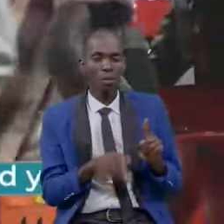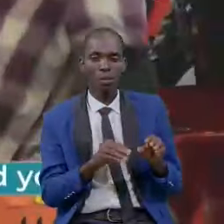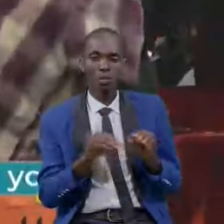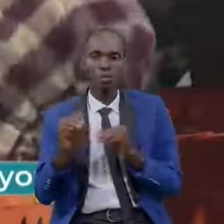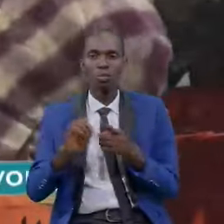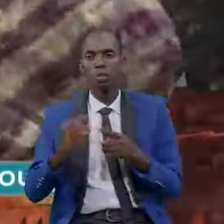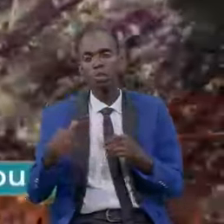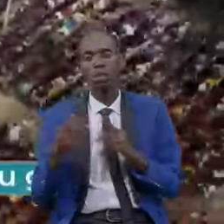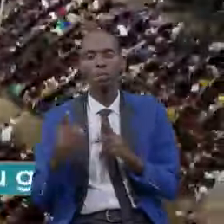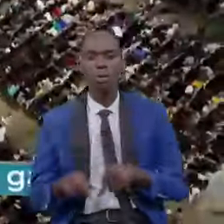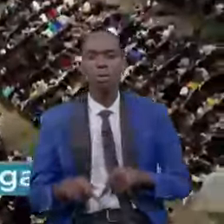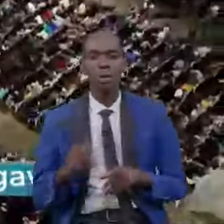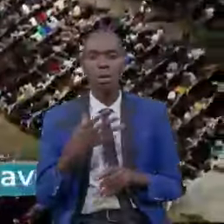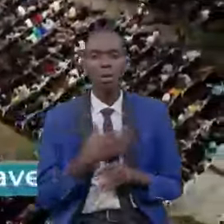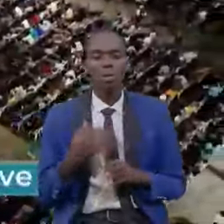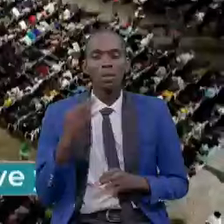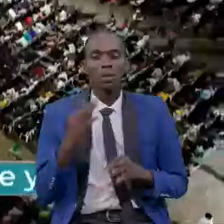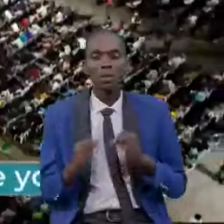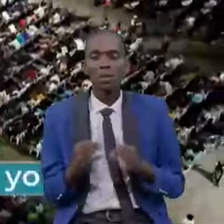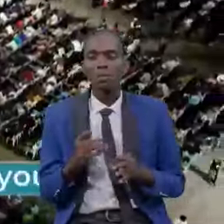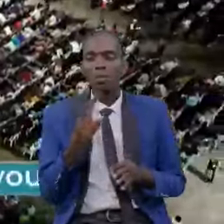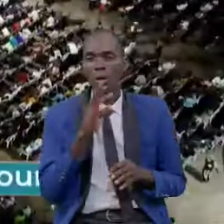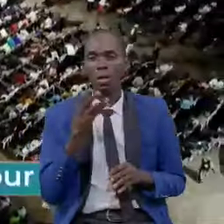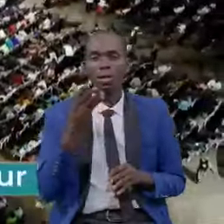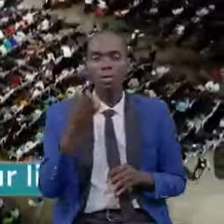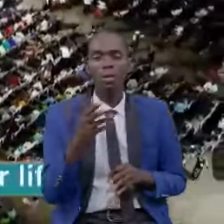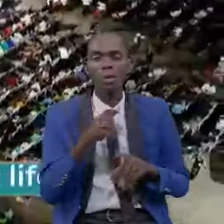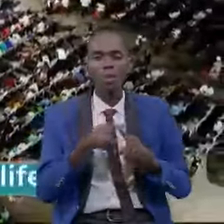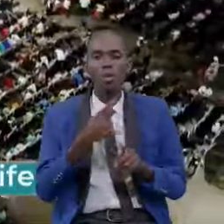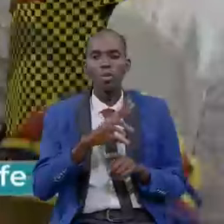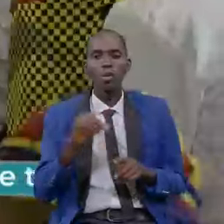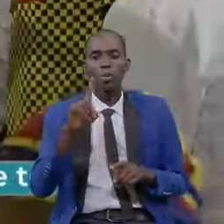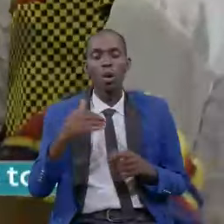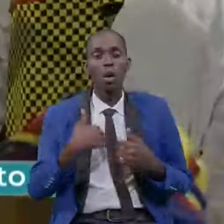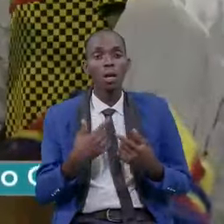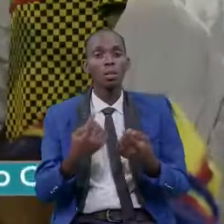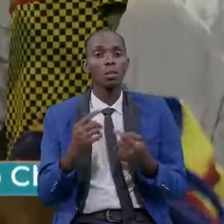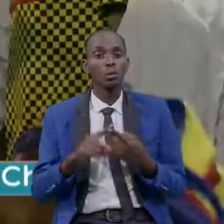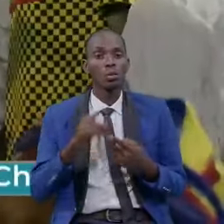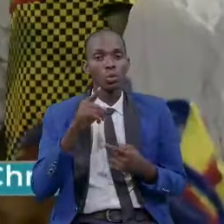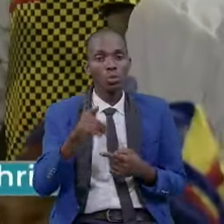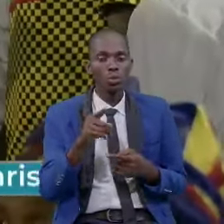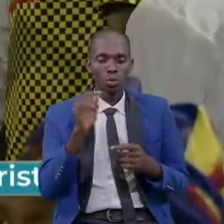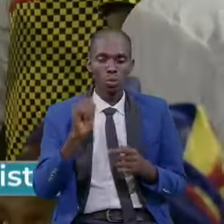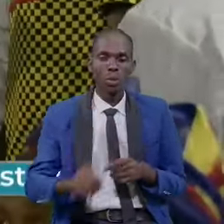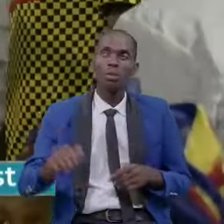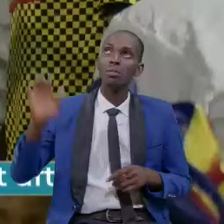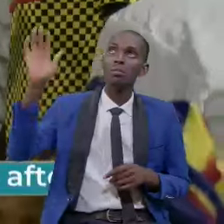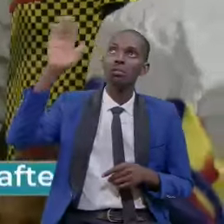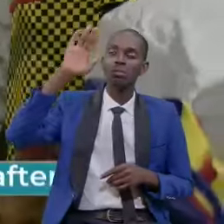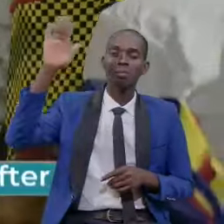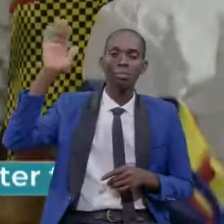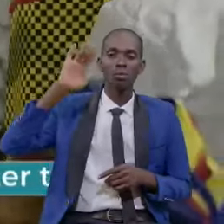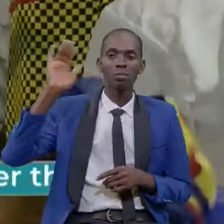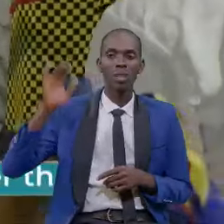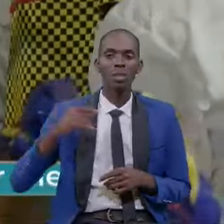If you have not been attended to, no counselor has come to you, please raise your hand and wave your hand and tell them that you are waiting for them